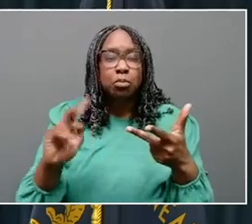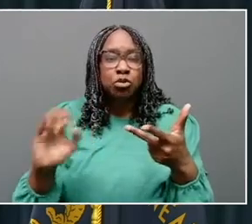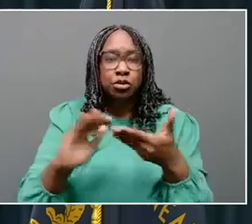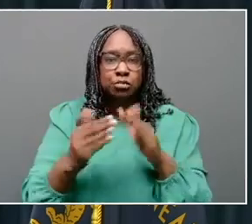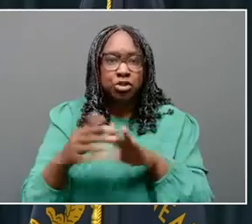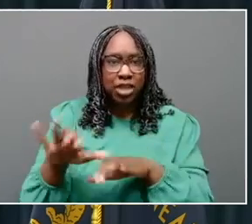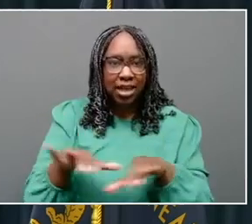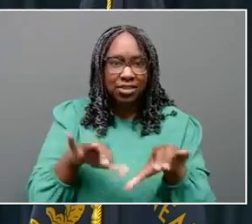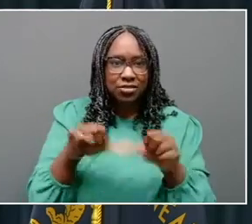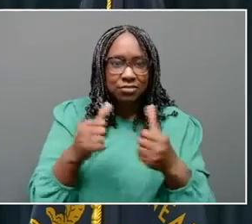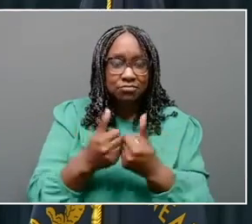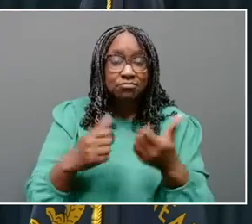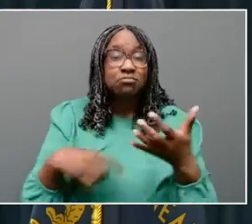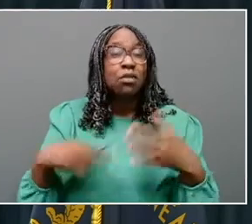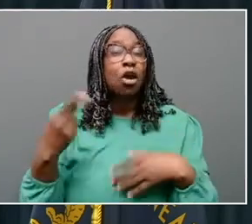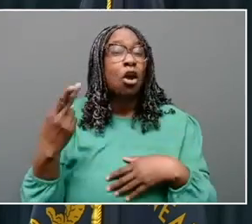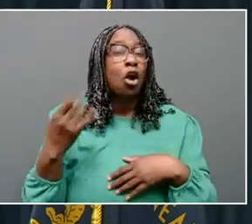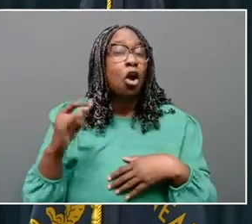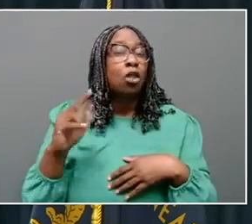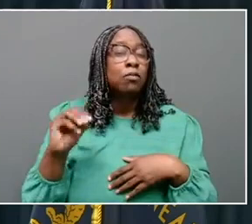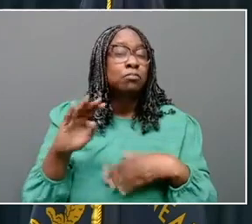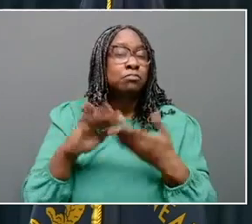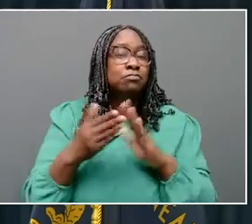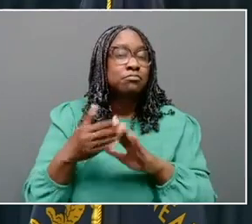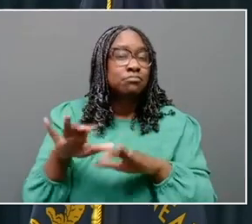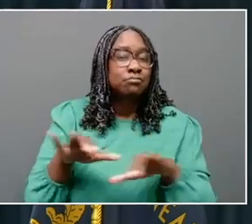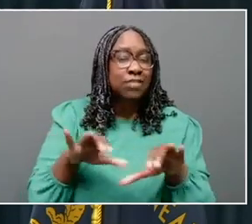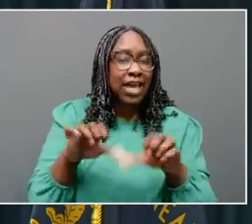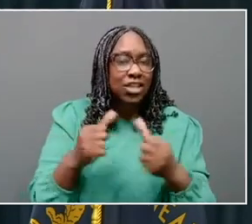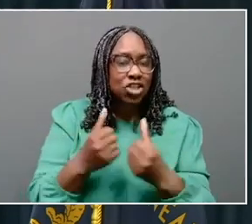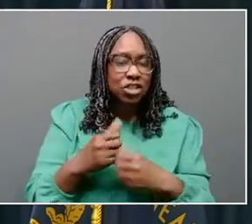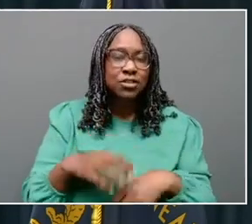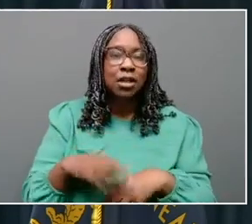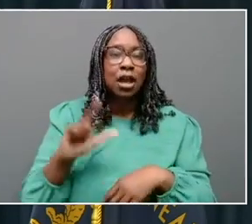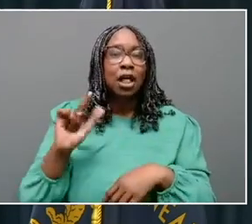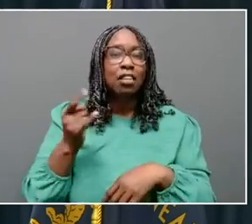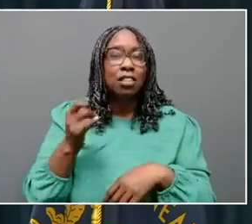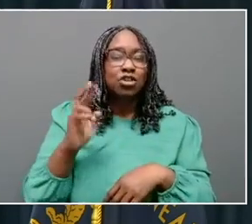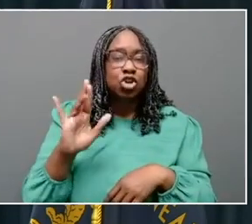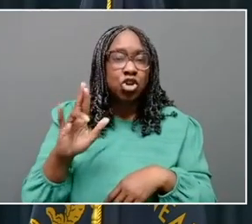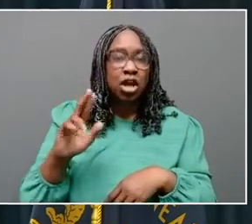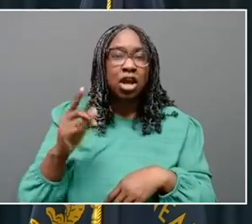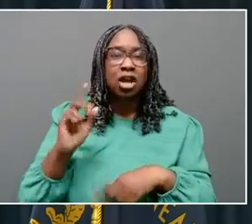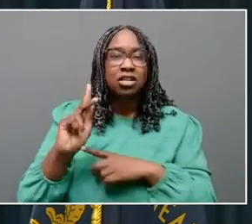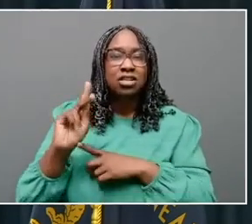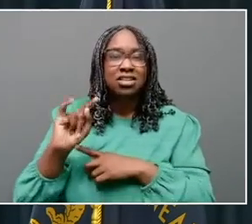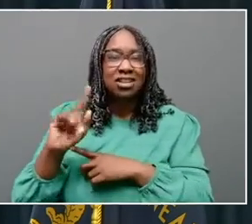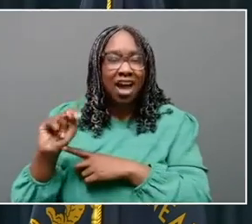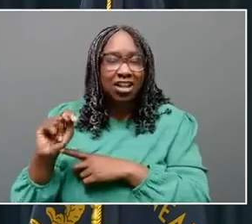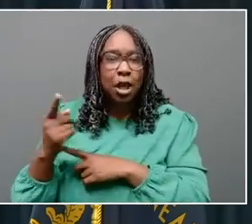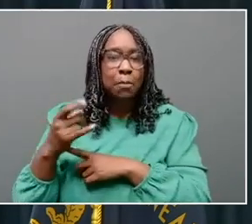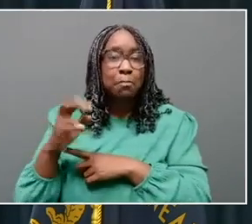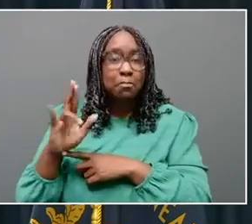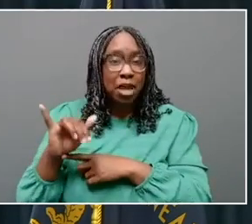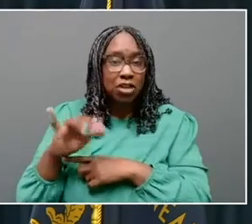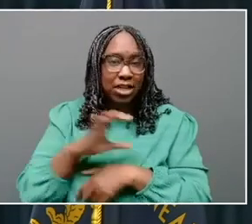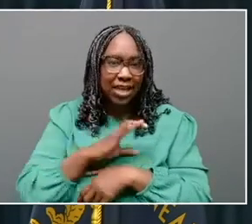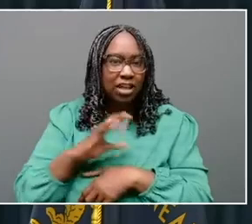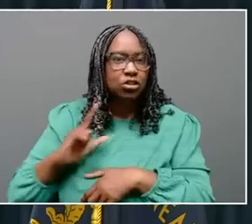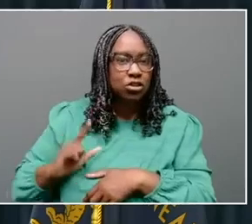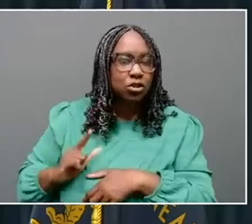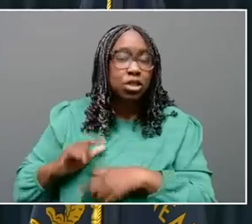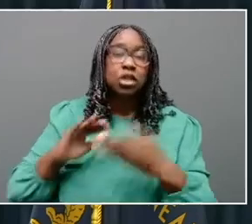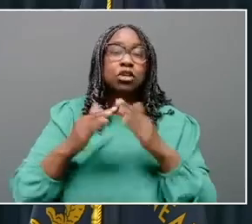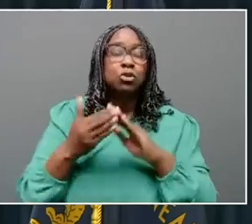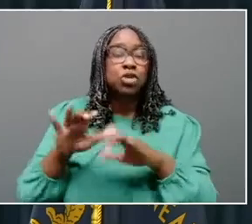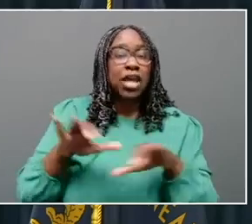Harlan Community Action Agency, Leslie Knott, Letcher, and Perry Community Action Council, Licking Valley Community Action Program,